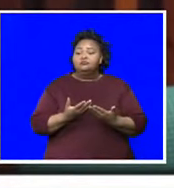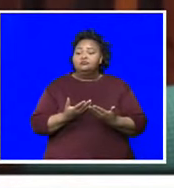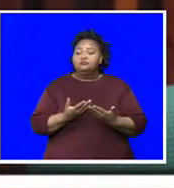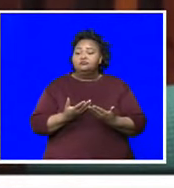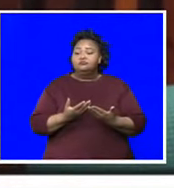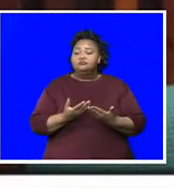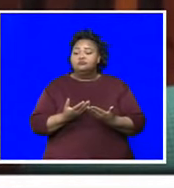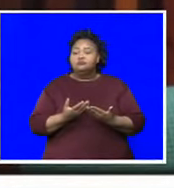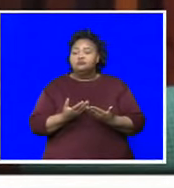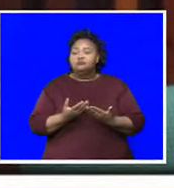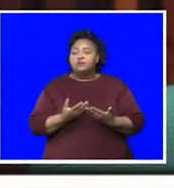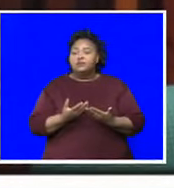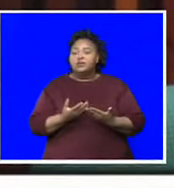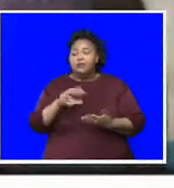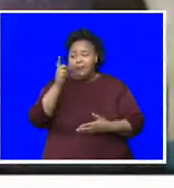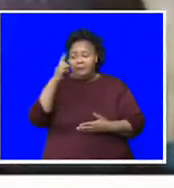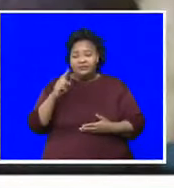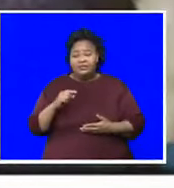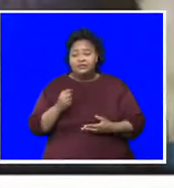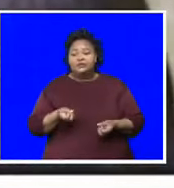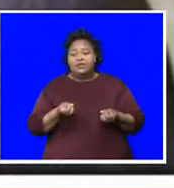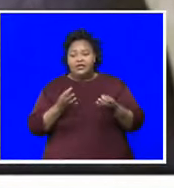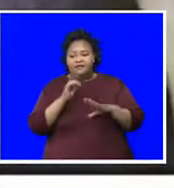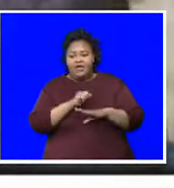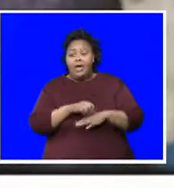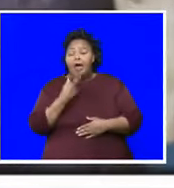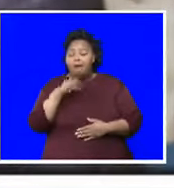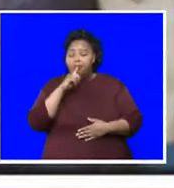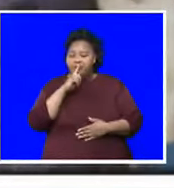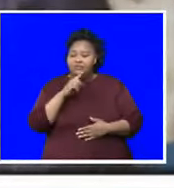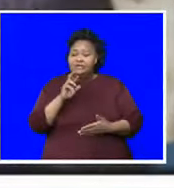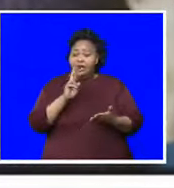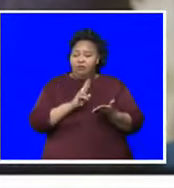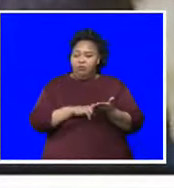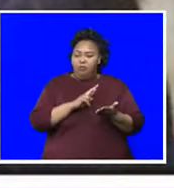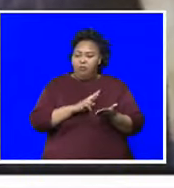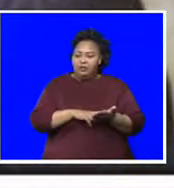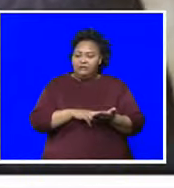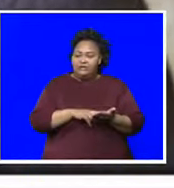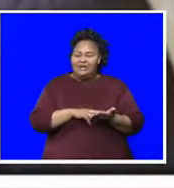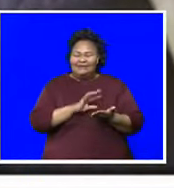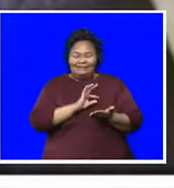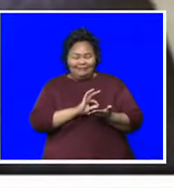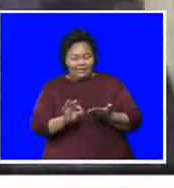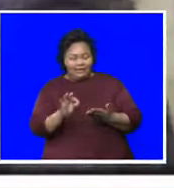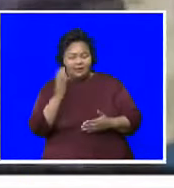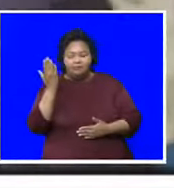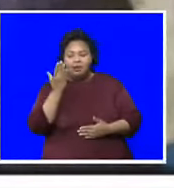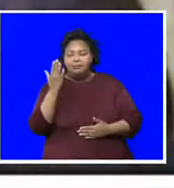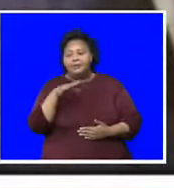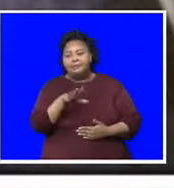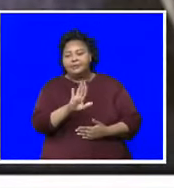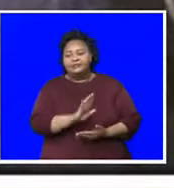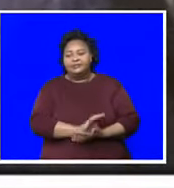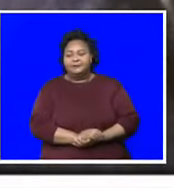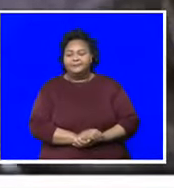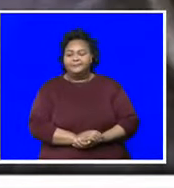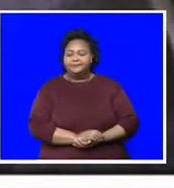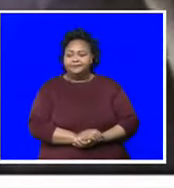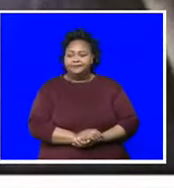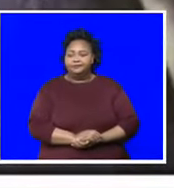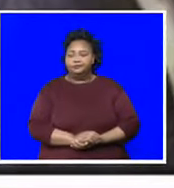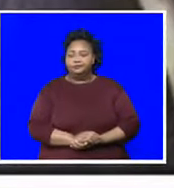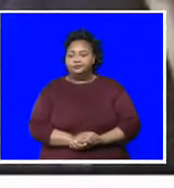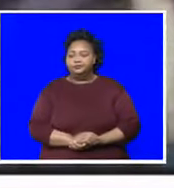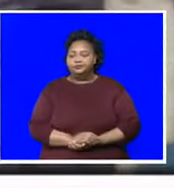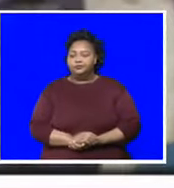be specific nje. Minister, bring the culprits here, bring the anti-corruption here, bring